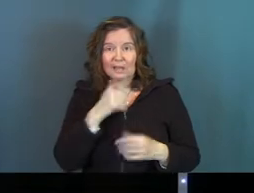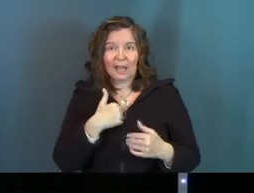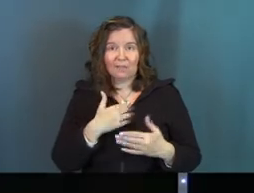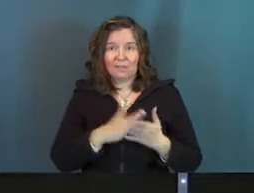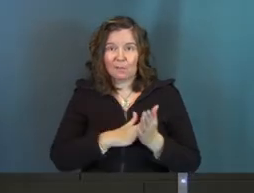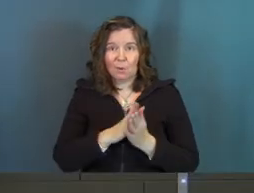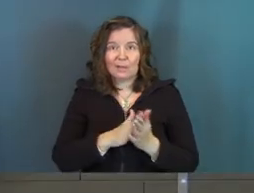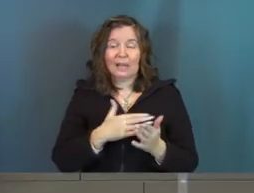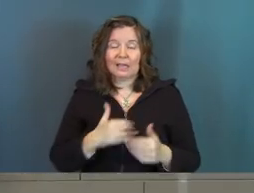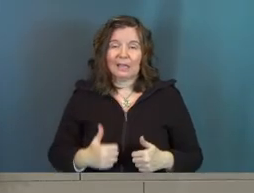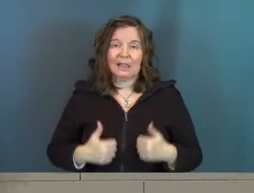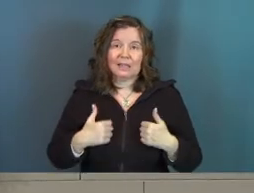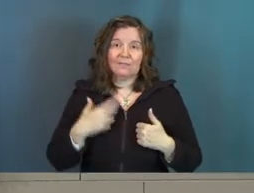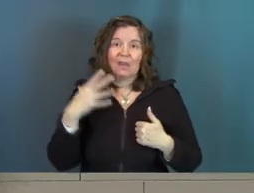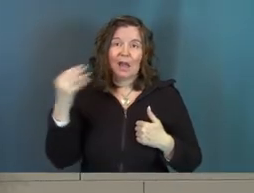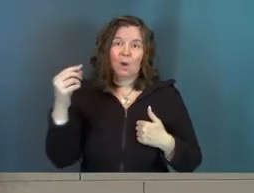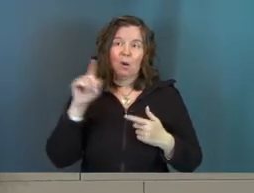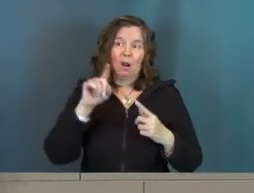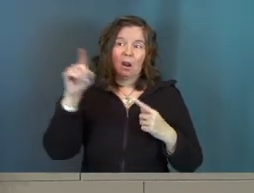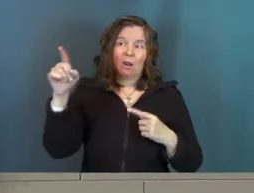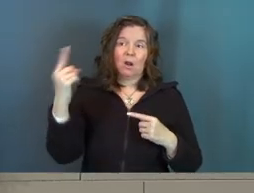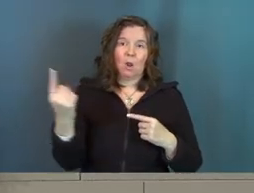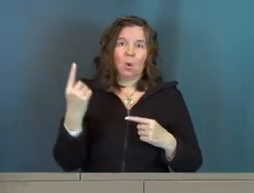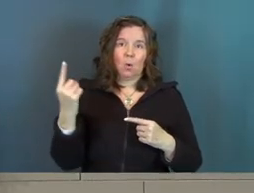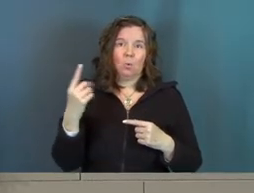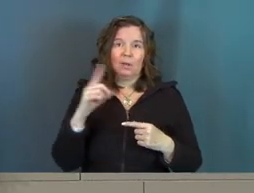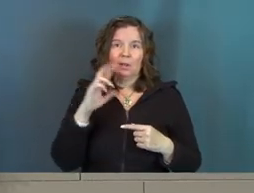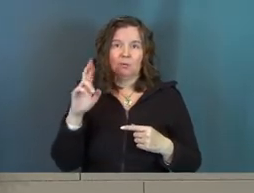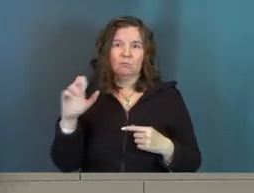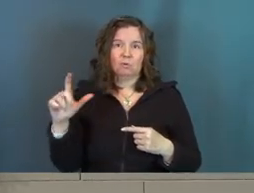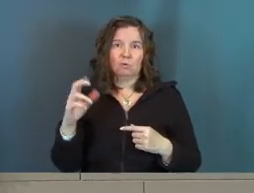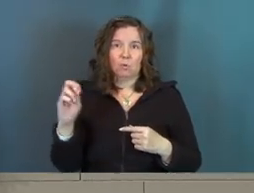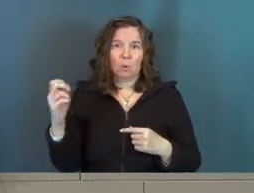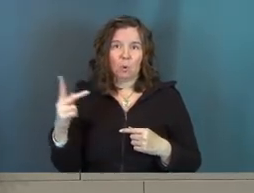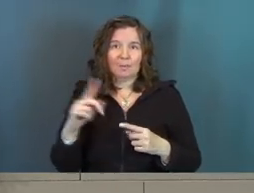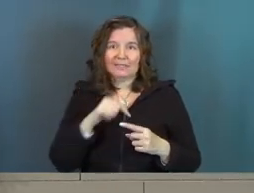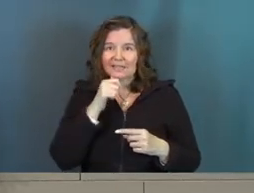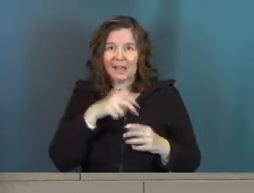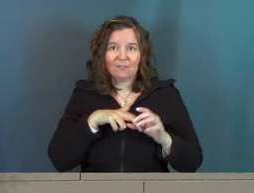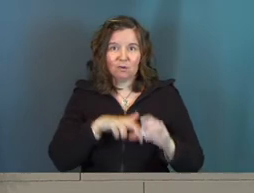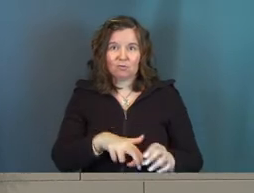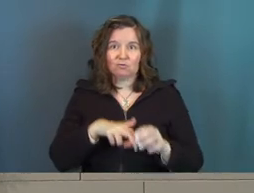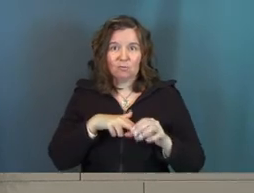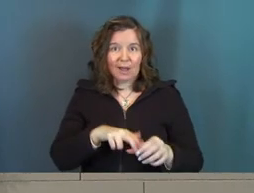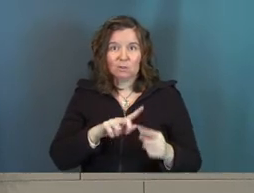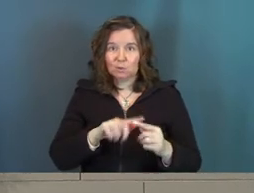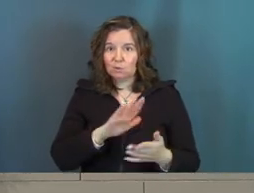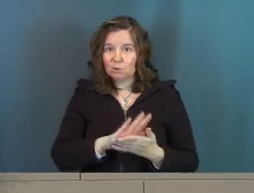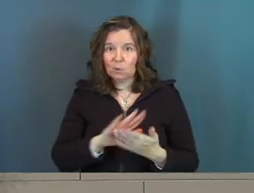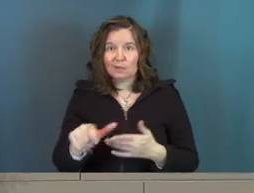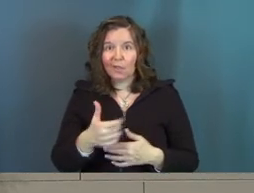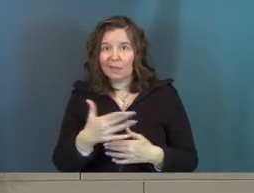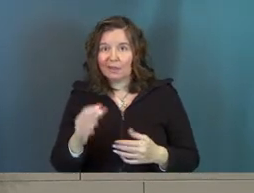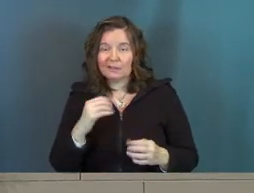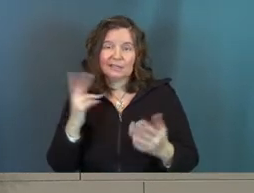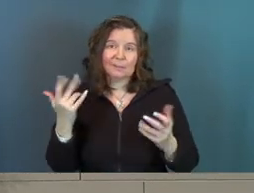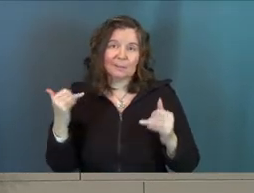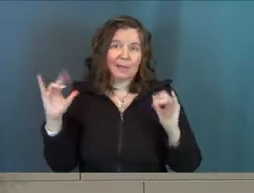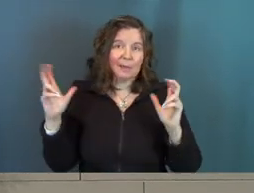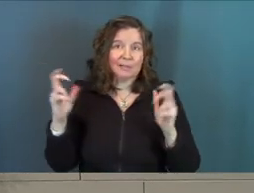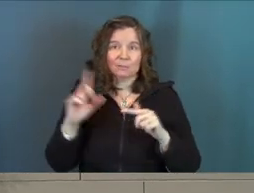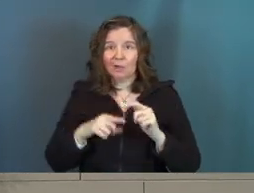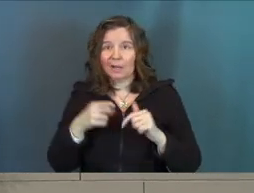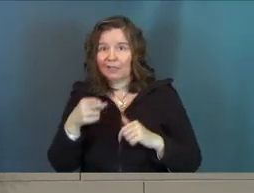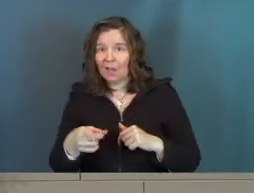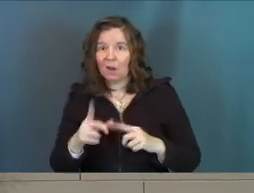have the motivation. Like, he lived out alone in, like, you know, rural Oklahoma, but didn't have a ride to get to school and, like, to other things. He played basketball, couldn't